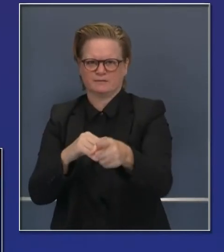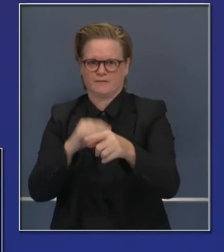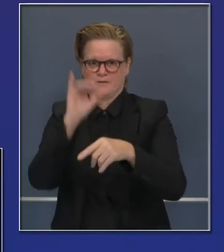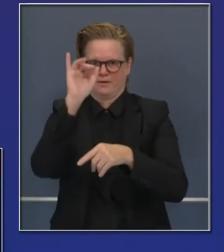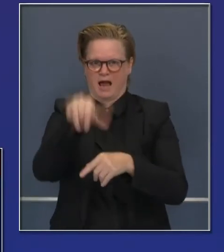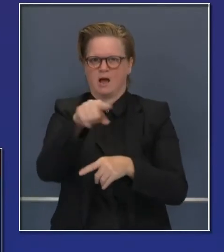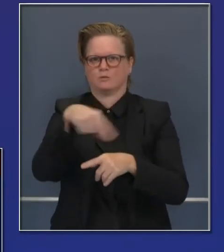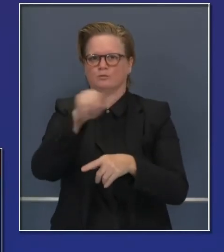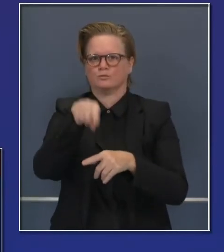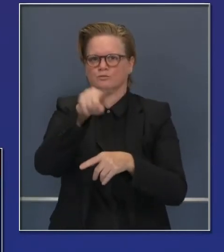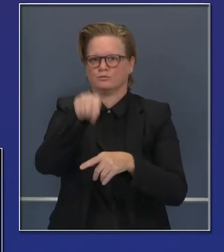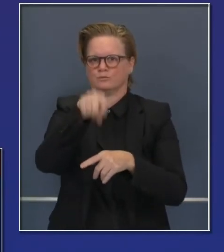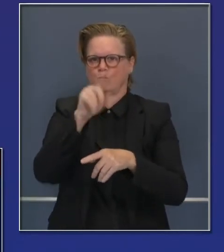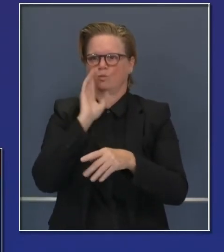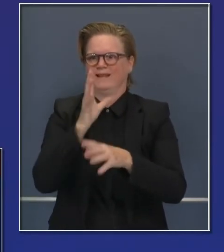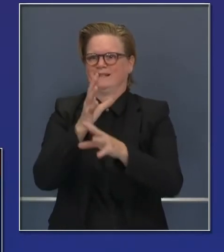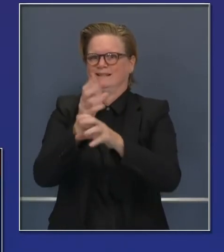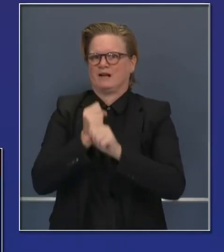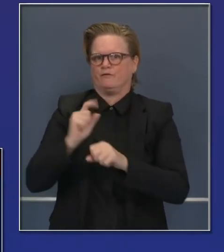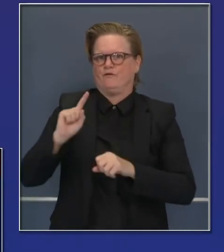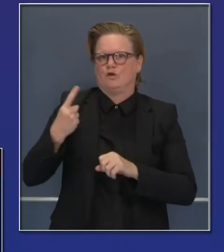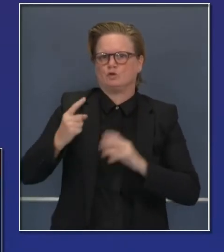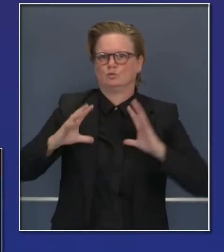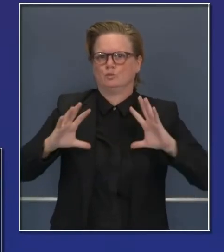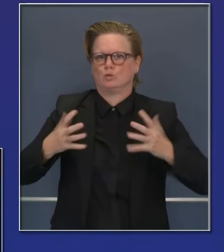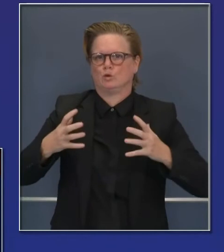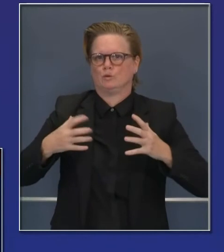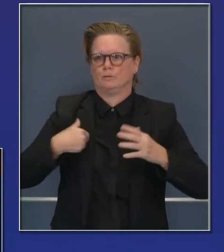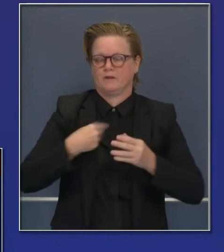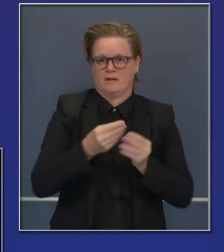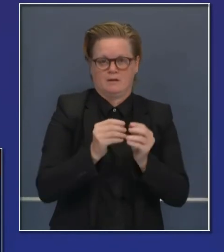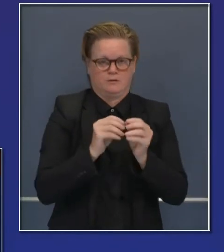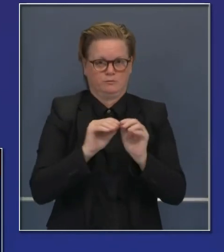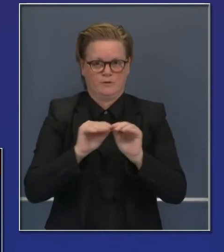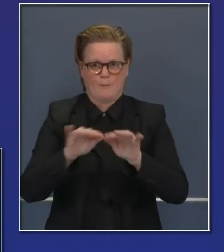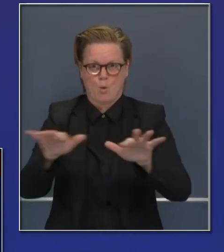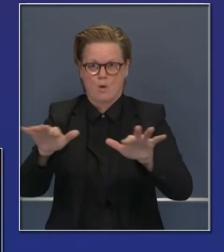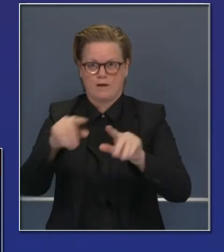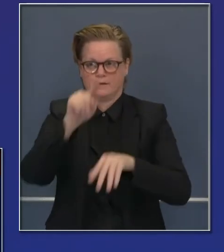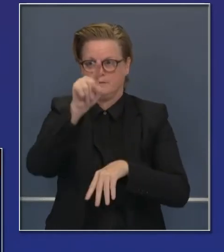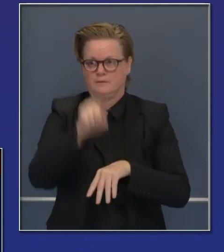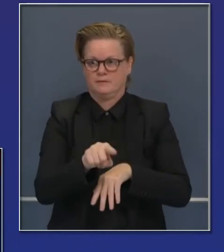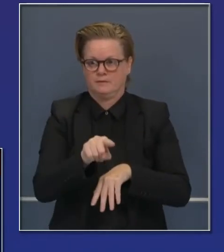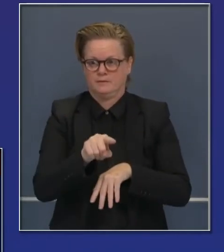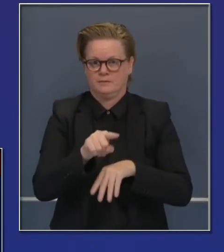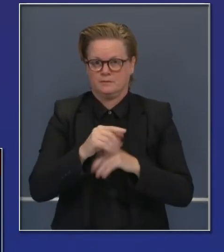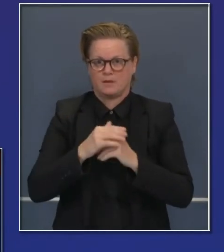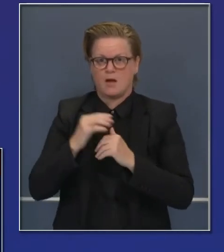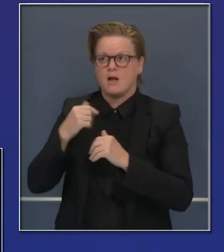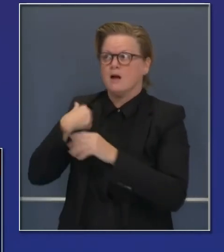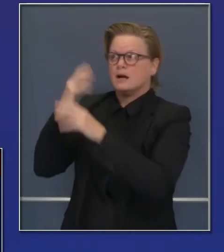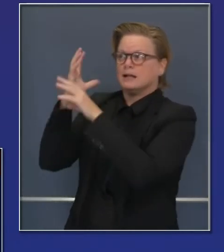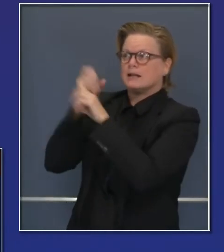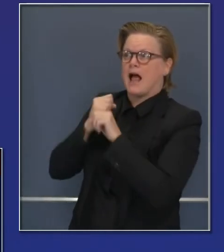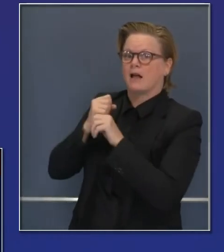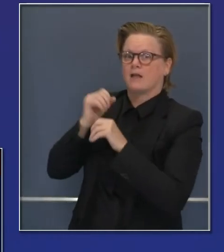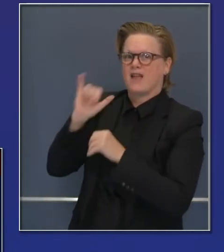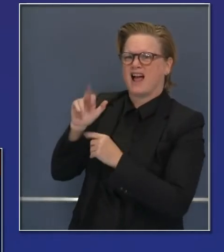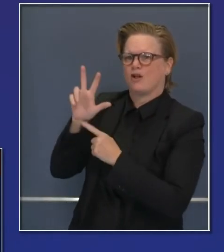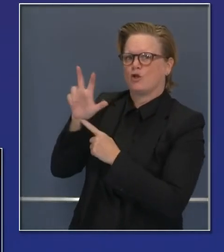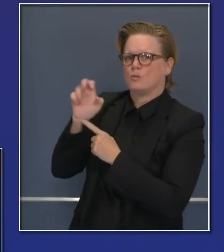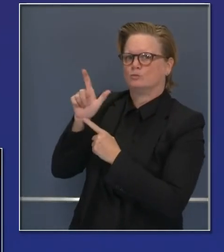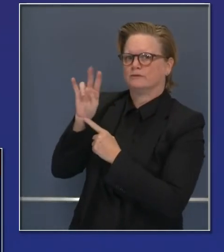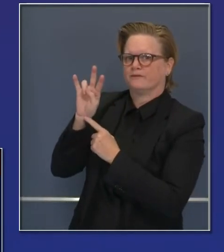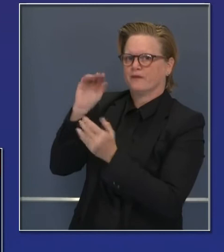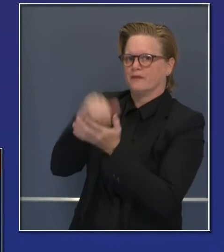based upon the scarcity of the first available doses, 327,000.